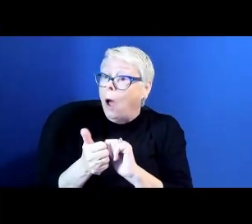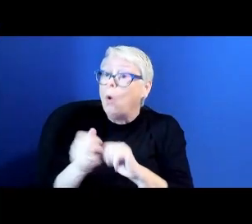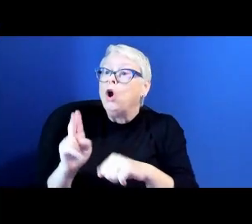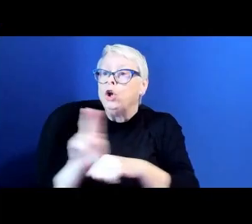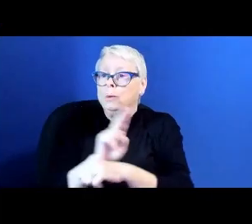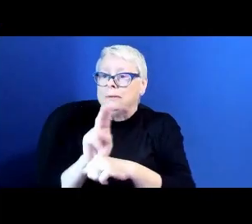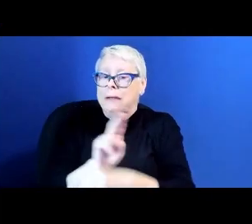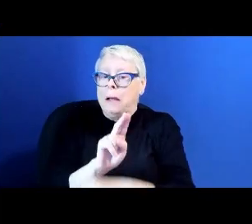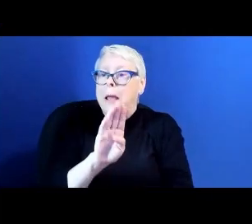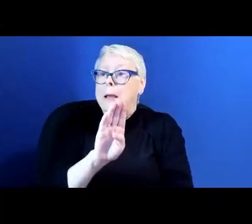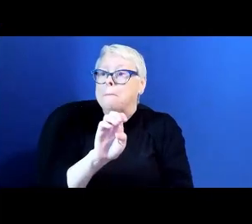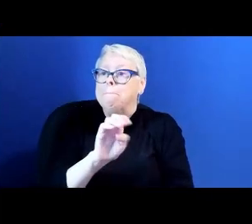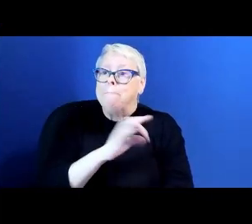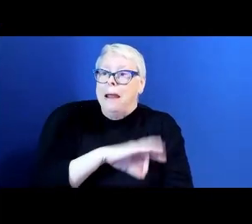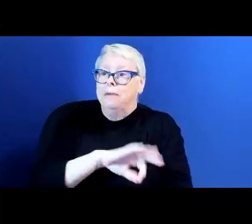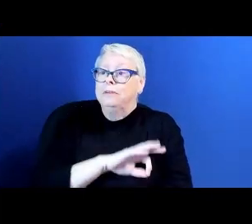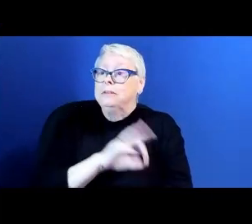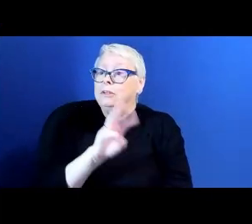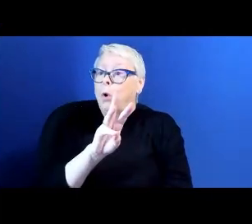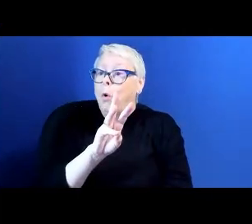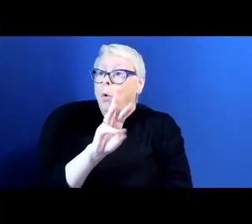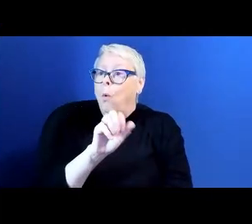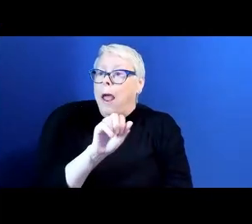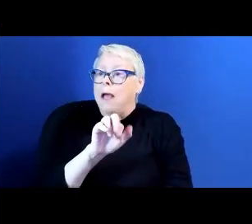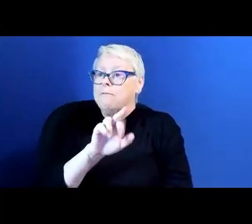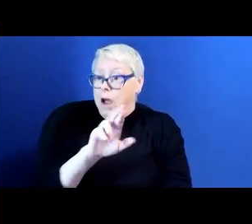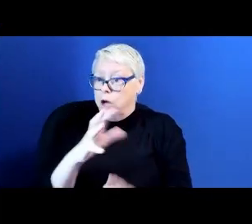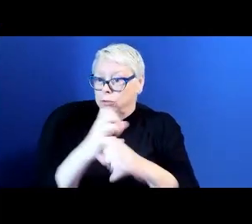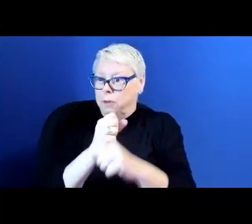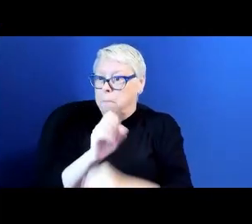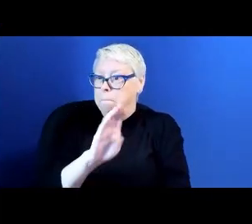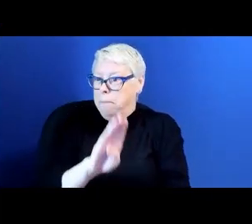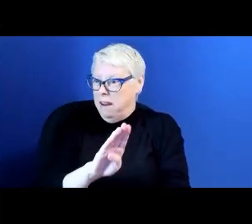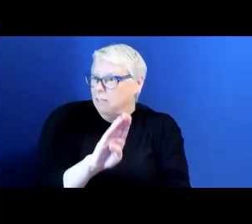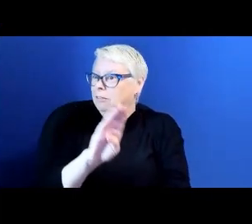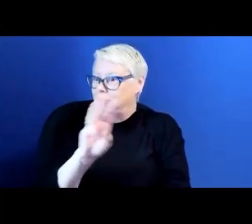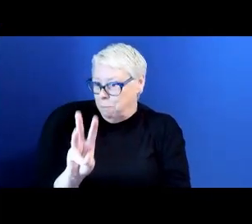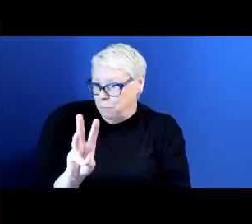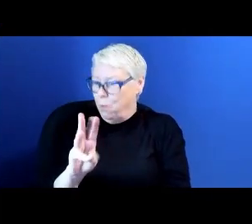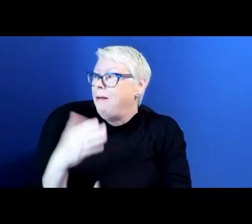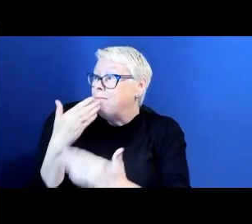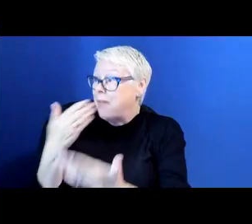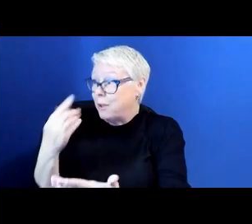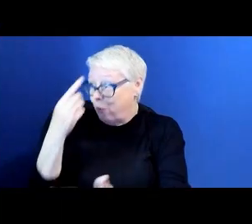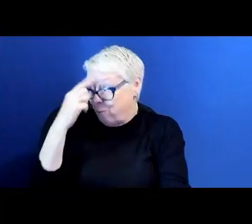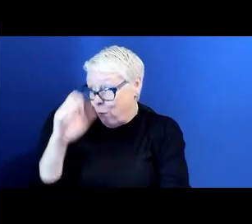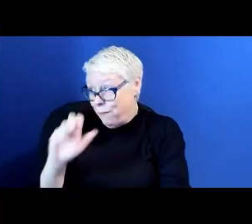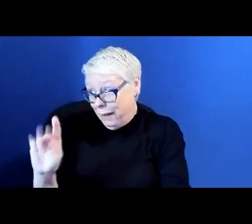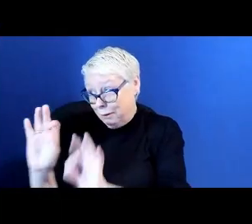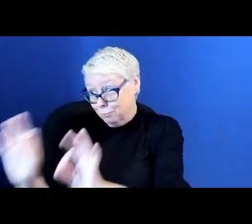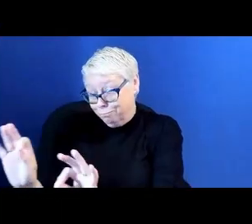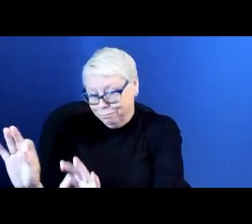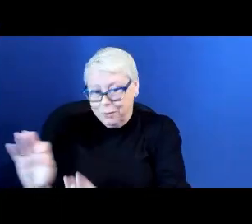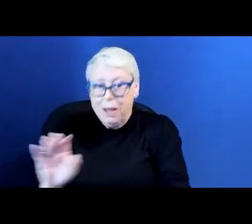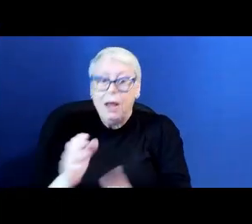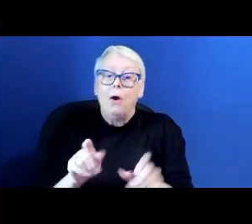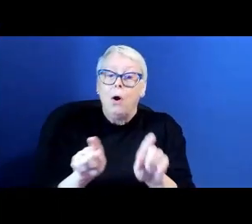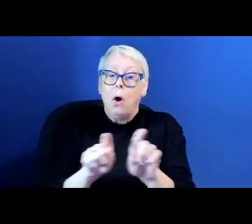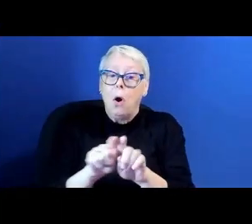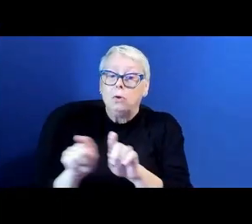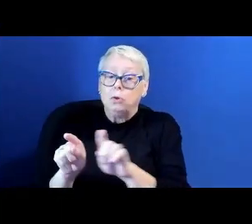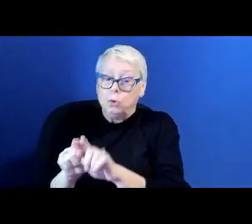Wayfinder. And thank you so much, Jenny, for sharing the link in the chat. And finding benefits that people